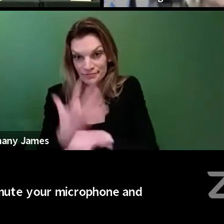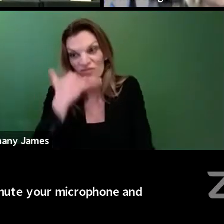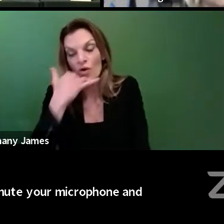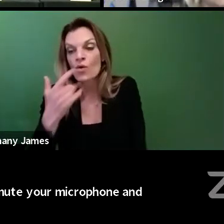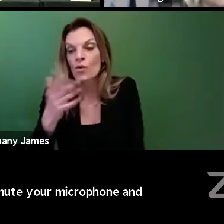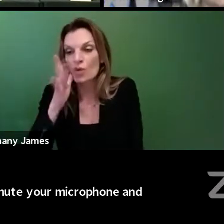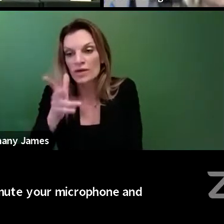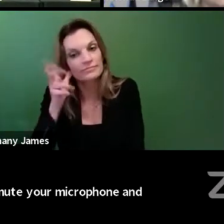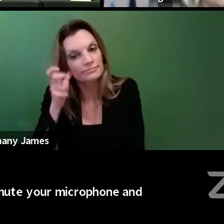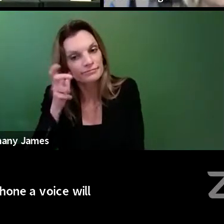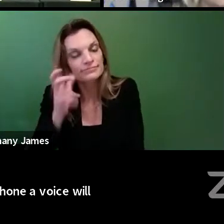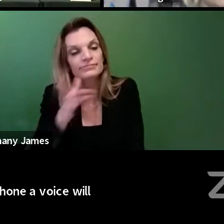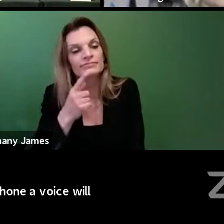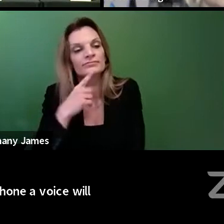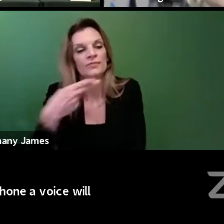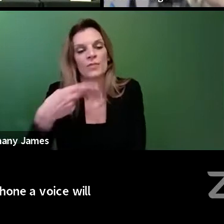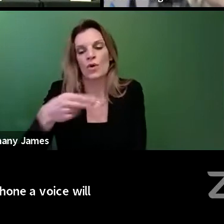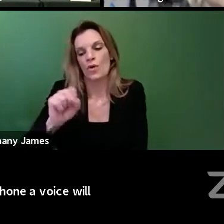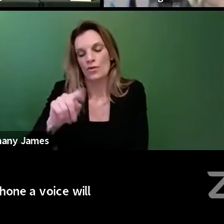the host